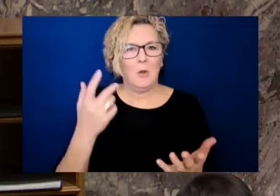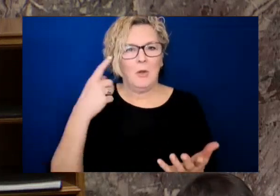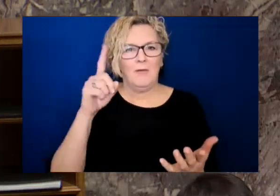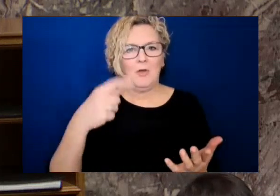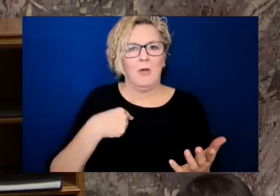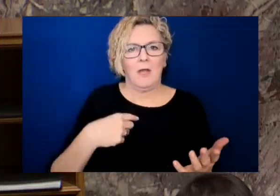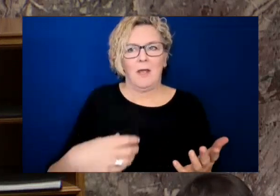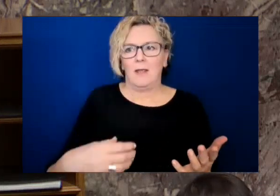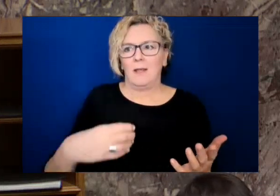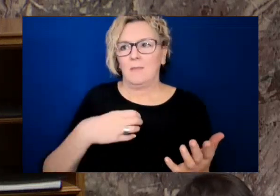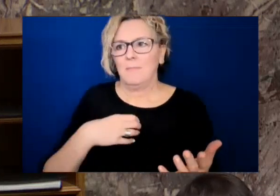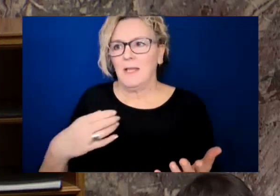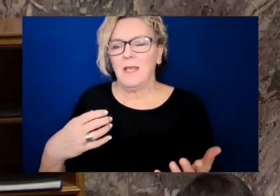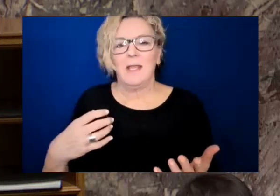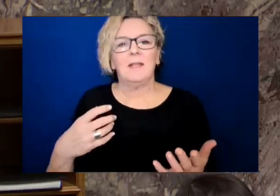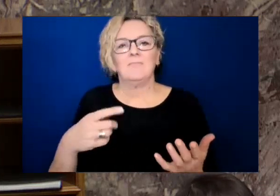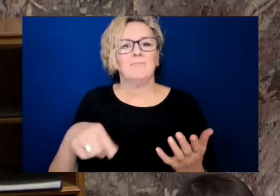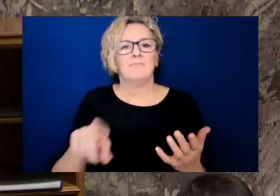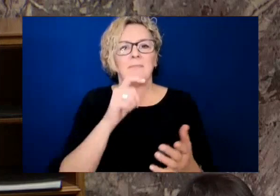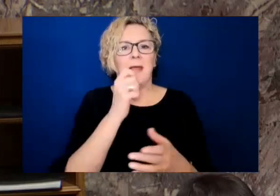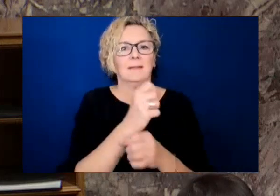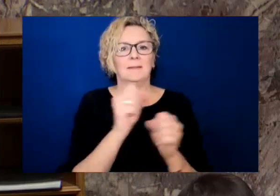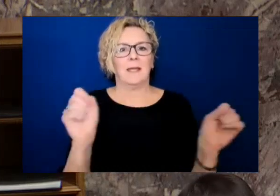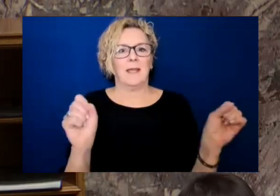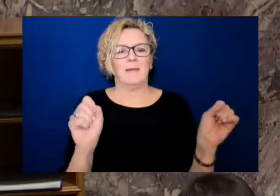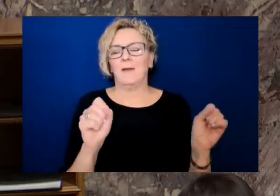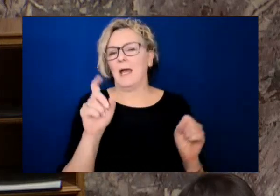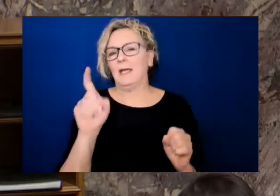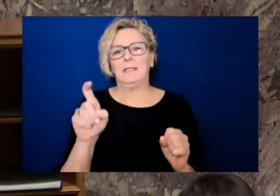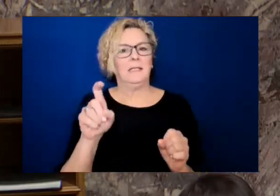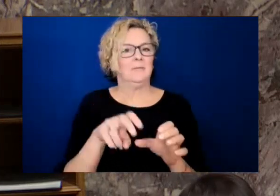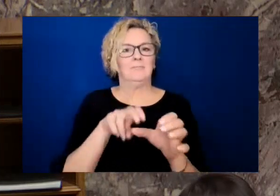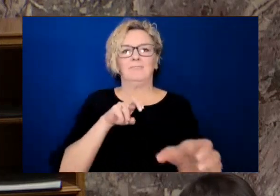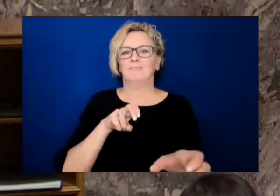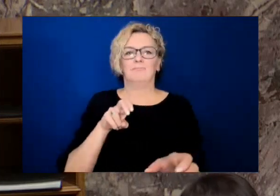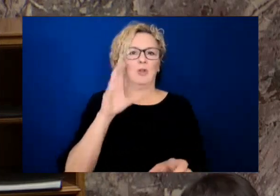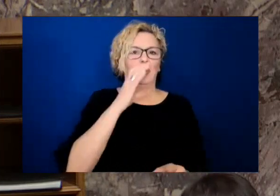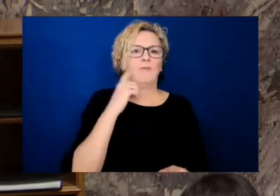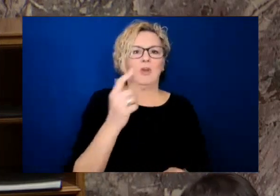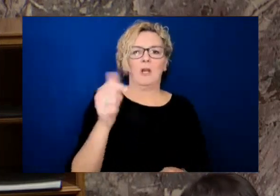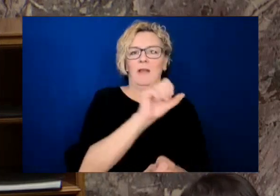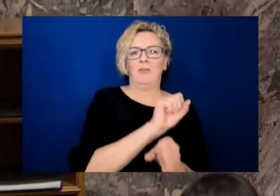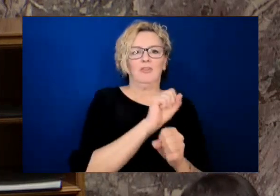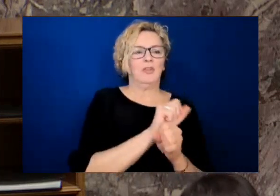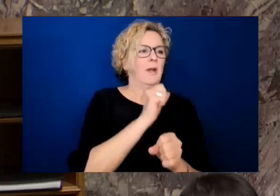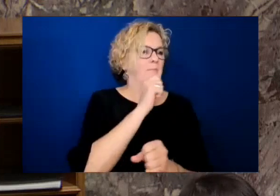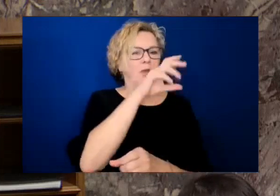public service." End of quote. That, Premier, is systemic